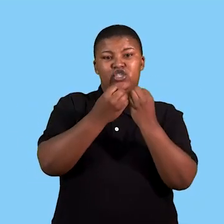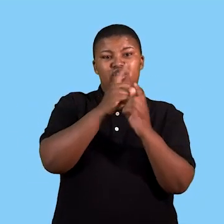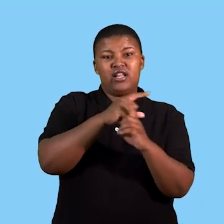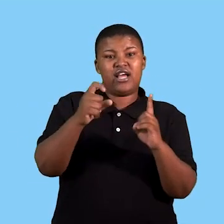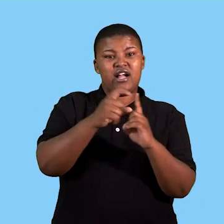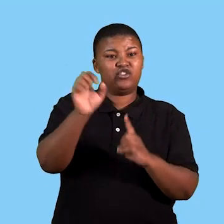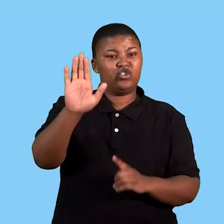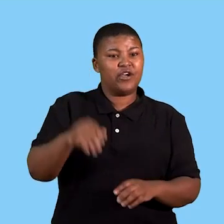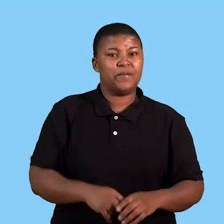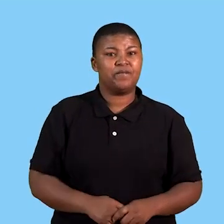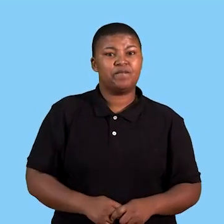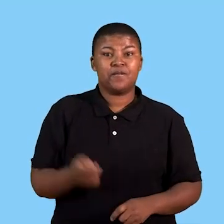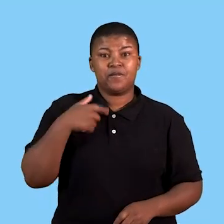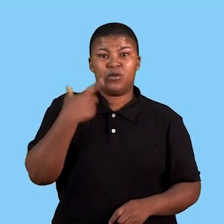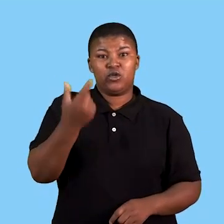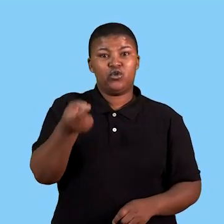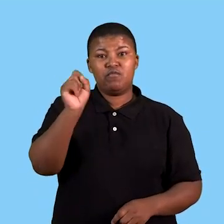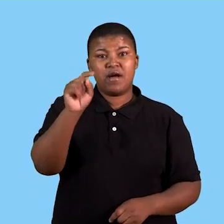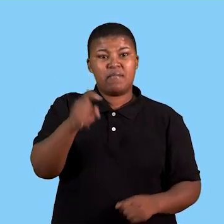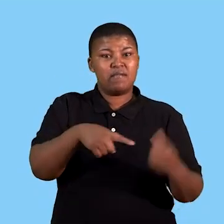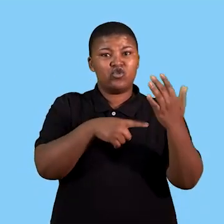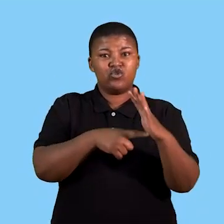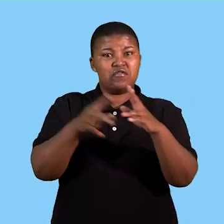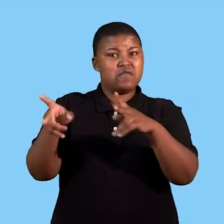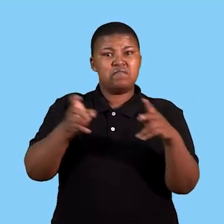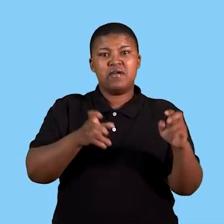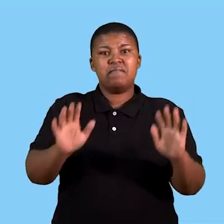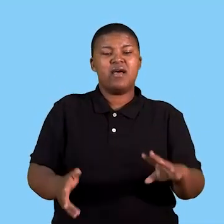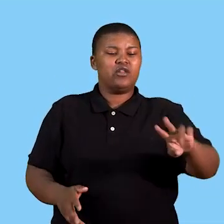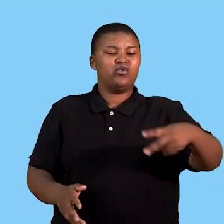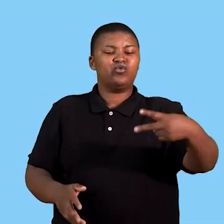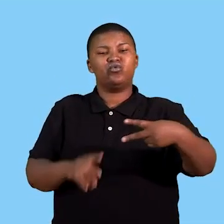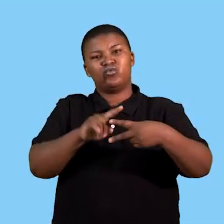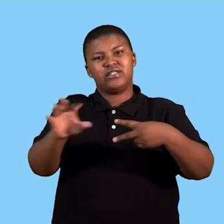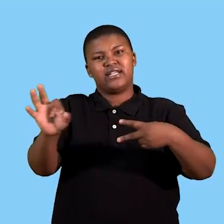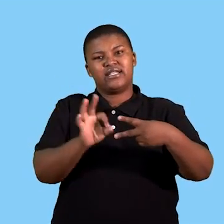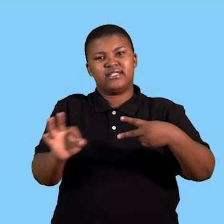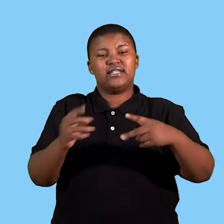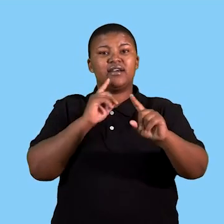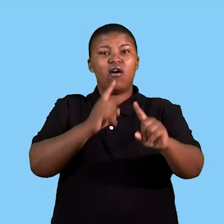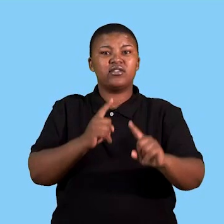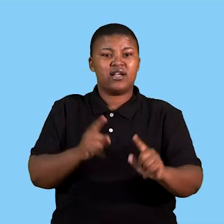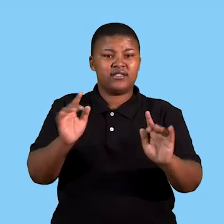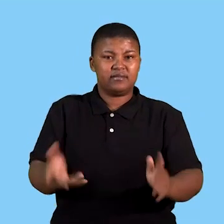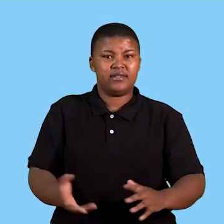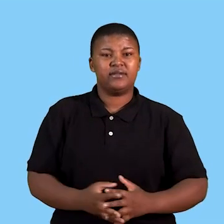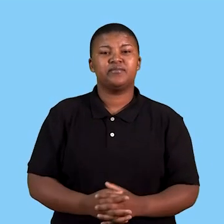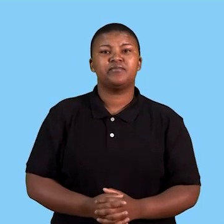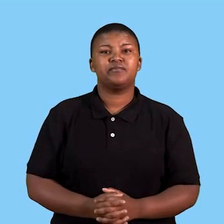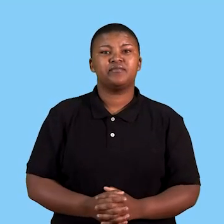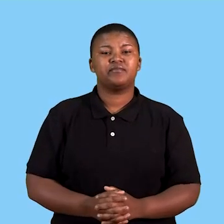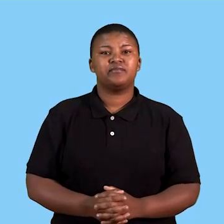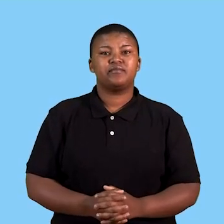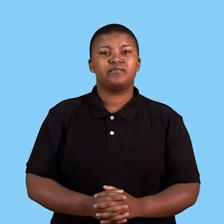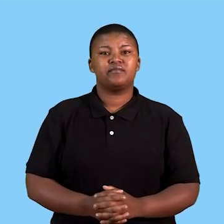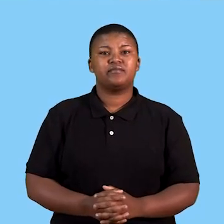organizational culture. And this is all you have to do. You only have to state or quote the two sentences, and that is the answer we are going